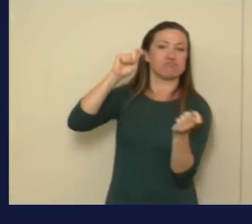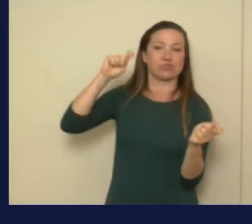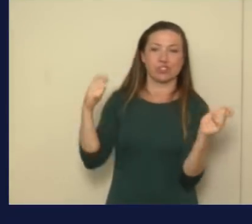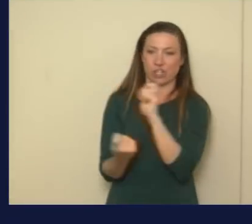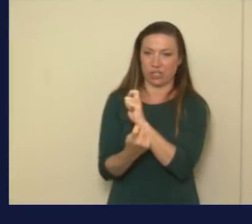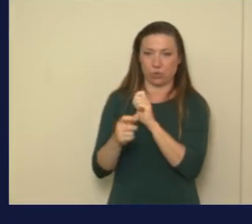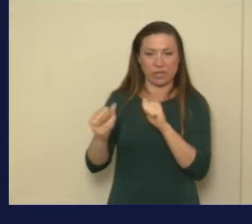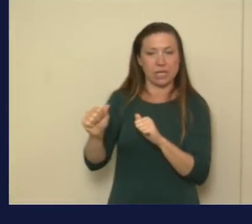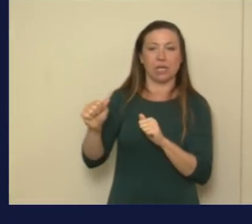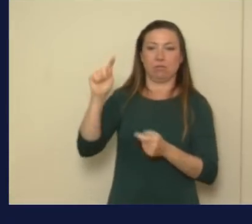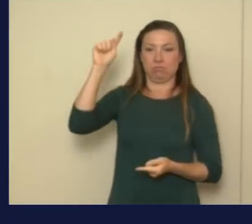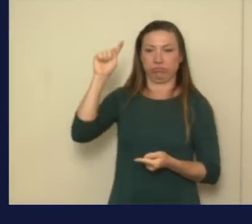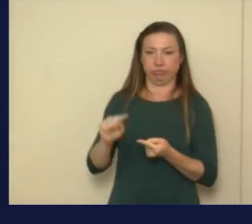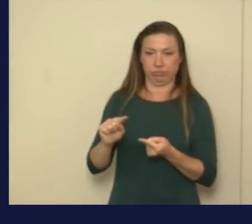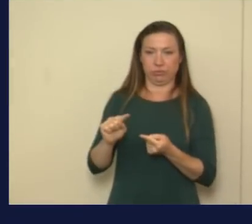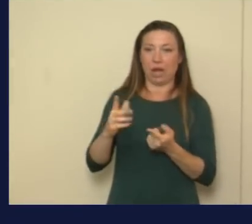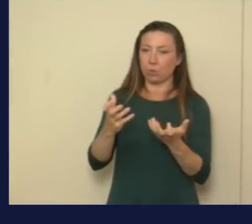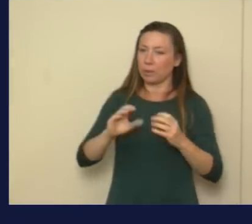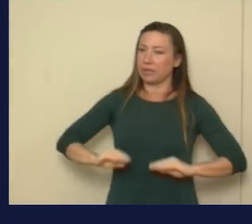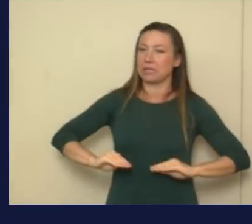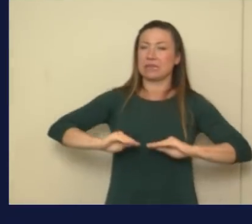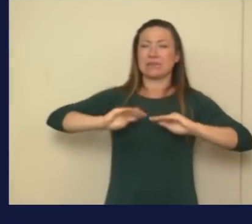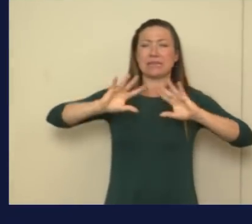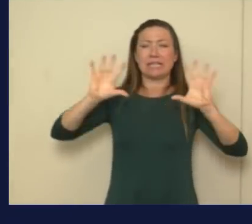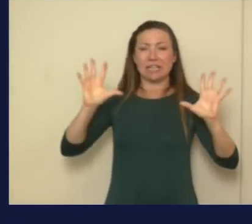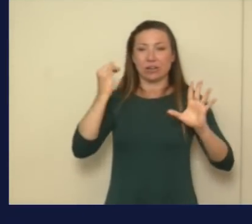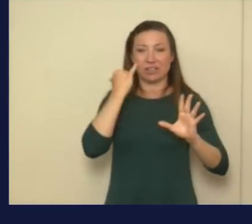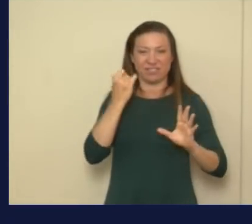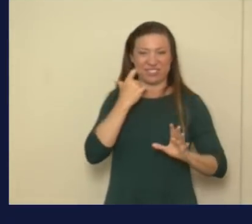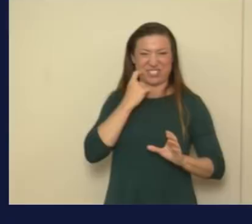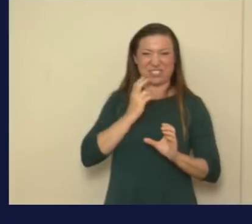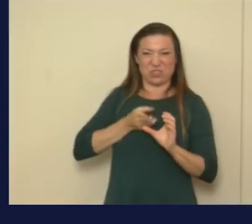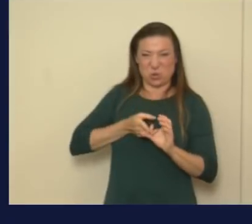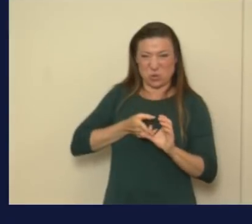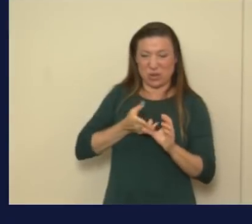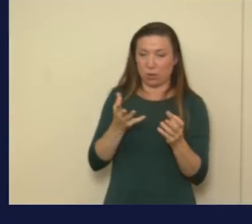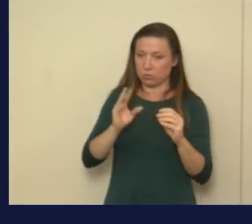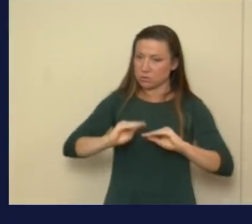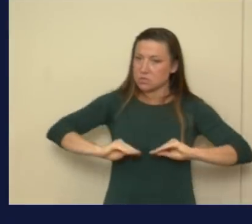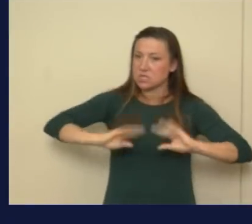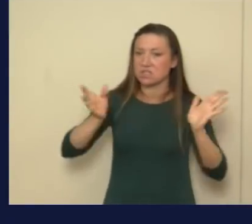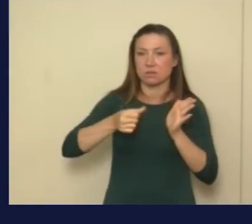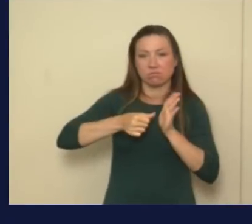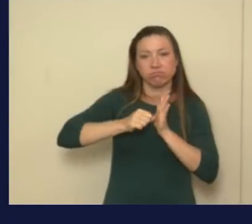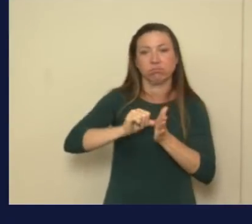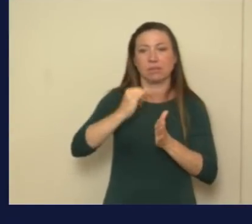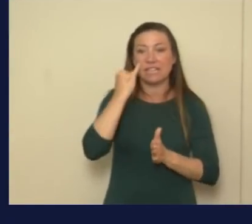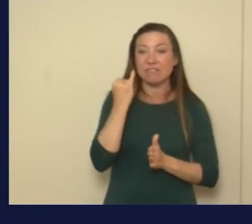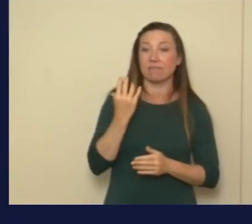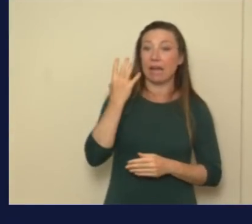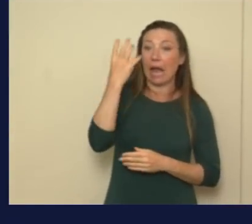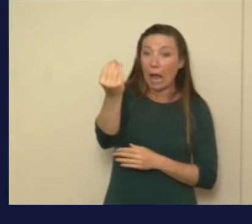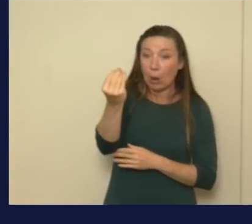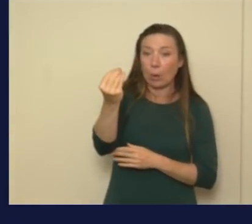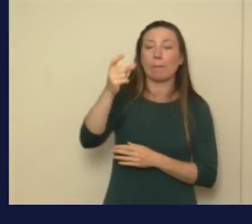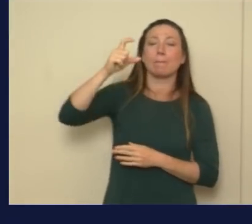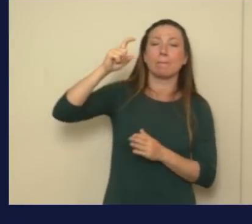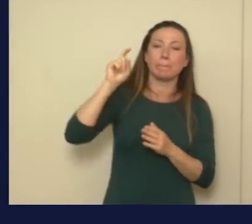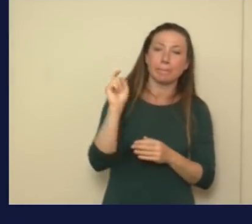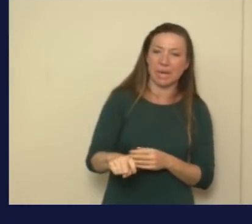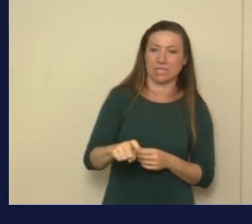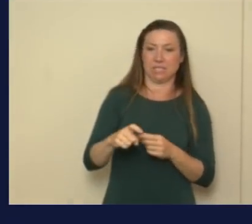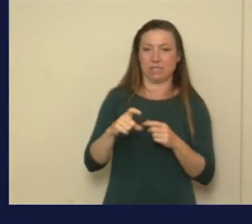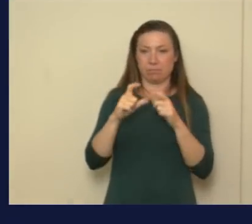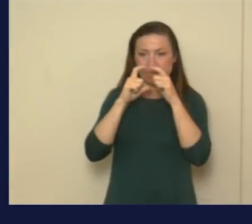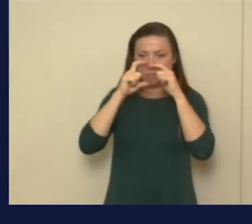for those folks who are joining us. You must wear a mask when you are in public. You and all